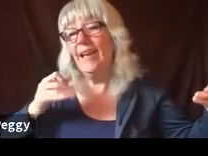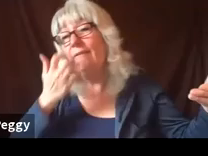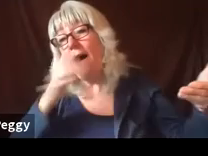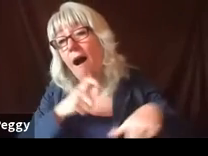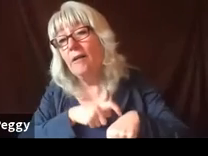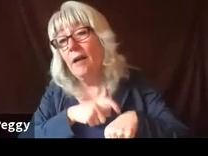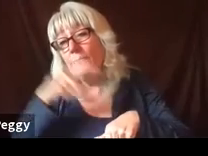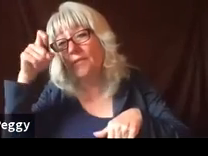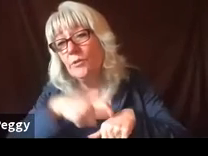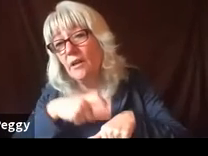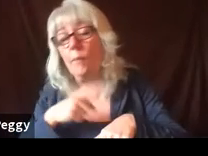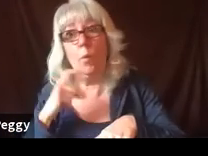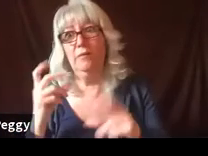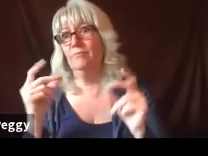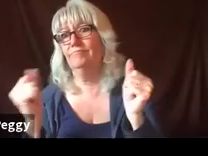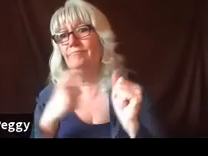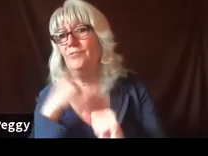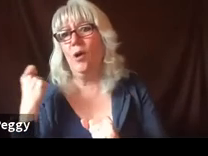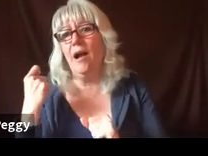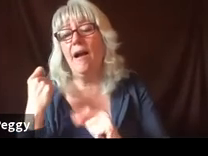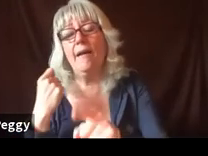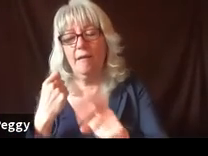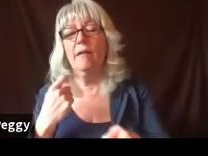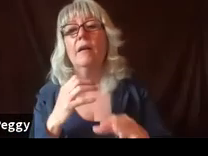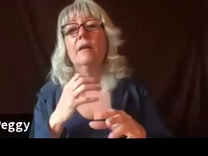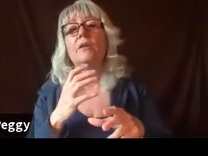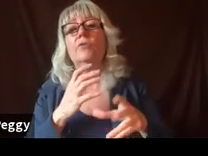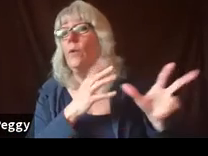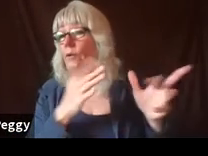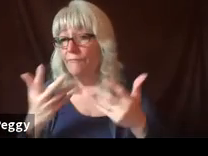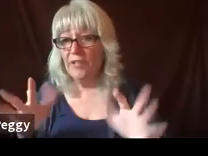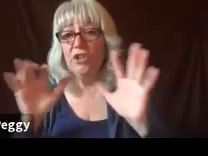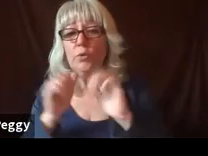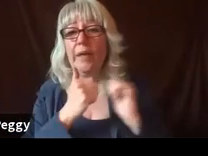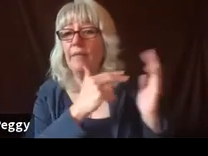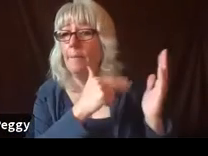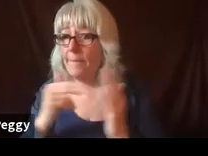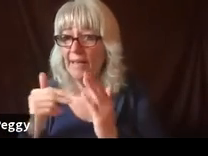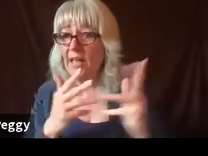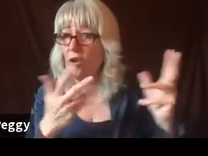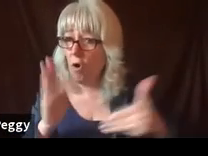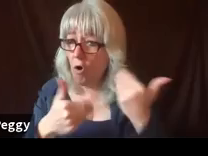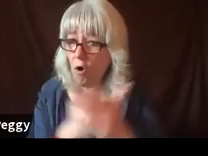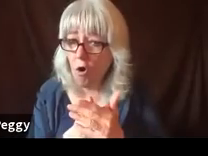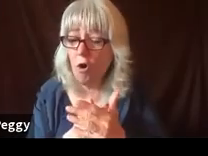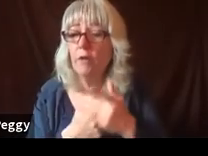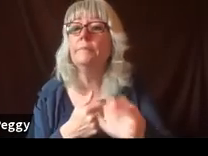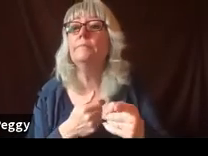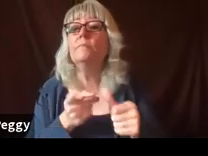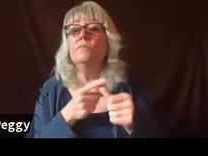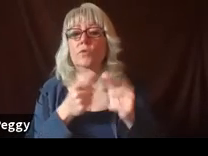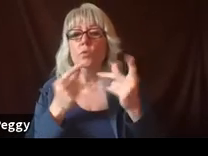out really fast. And at the end, when you're done painting, you want to,